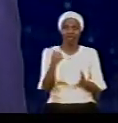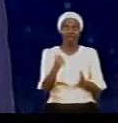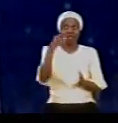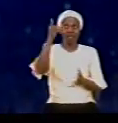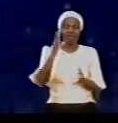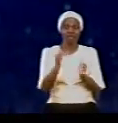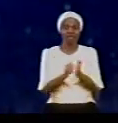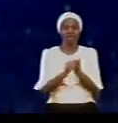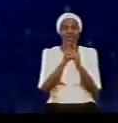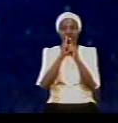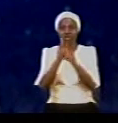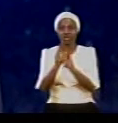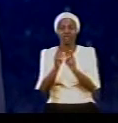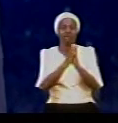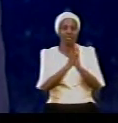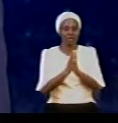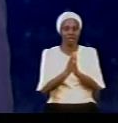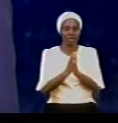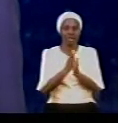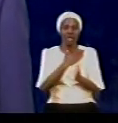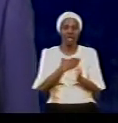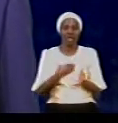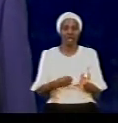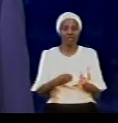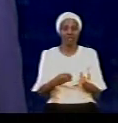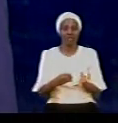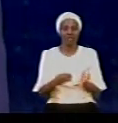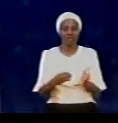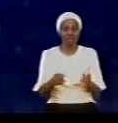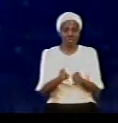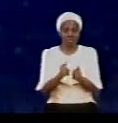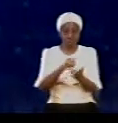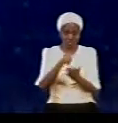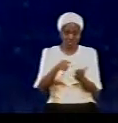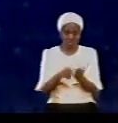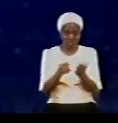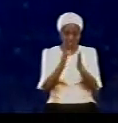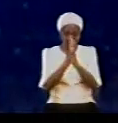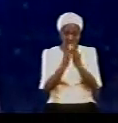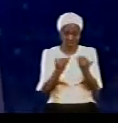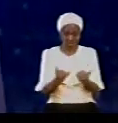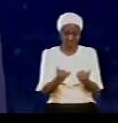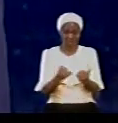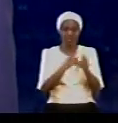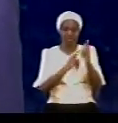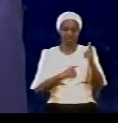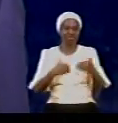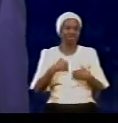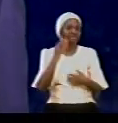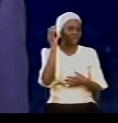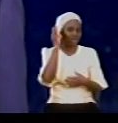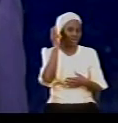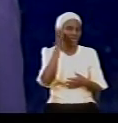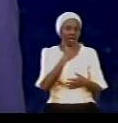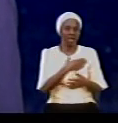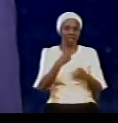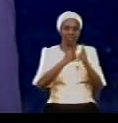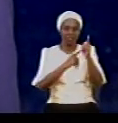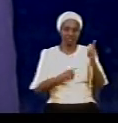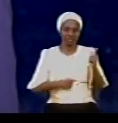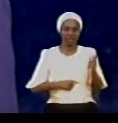prayed, the Lord have heard, and the Lord have answered. If you believe that, can you say